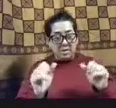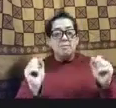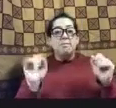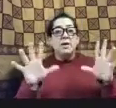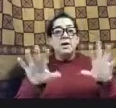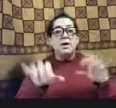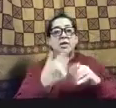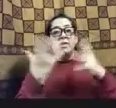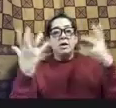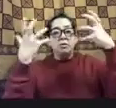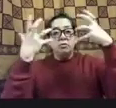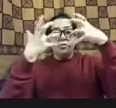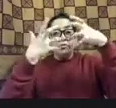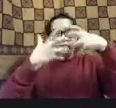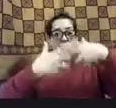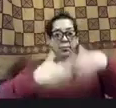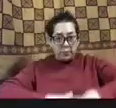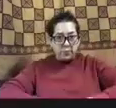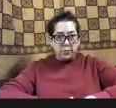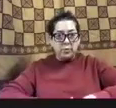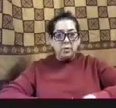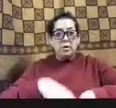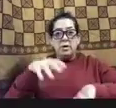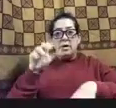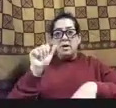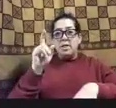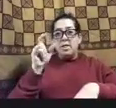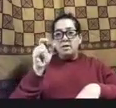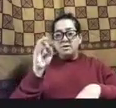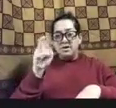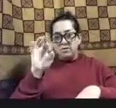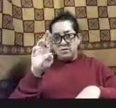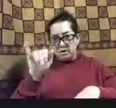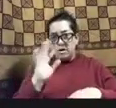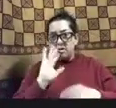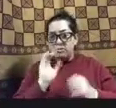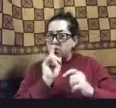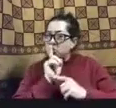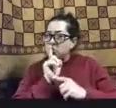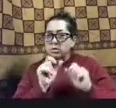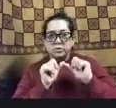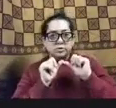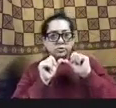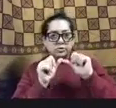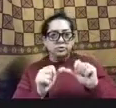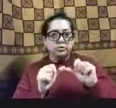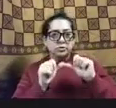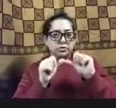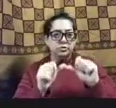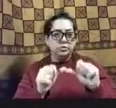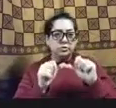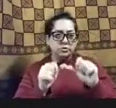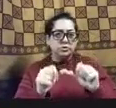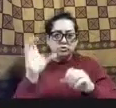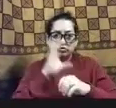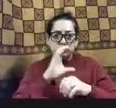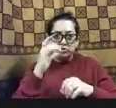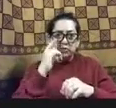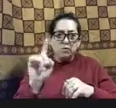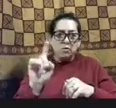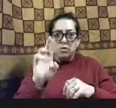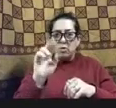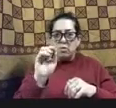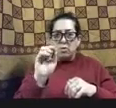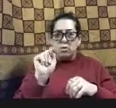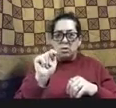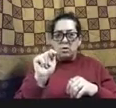things fall into place. Or Alan Savory talks about really continually searching for the root